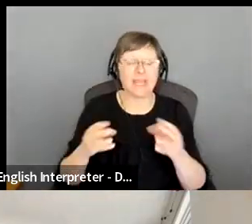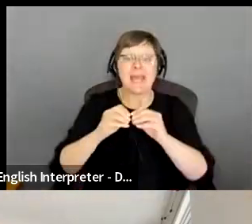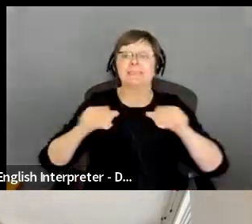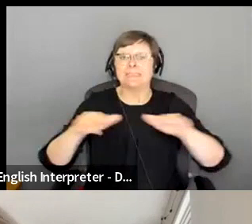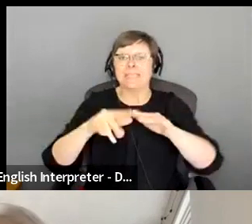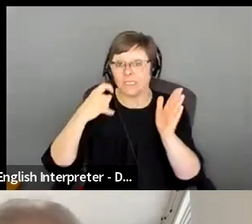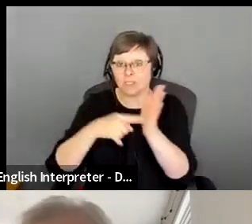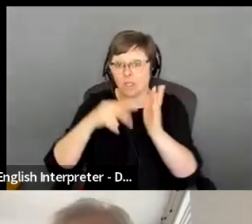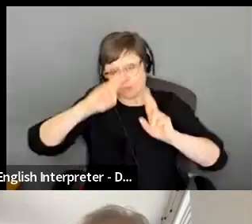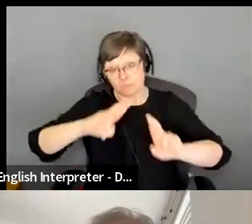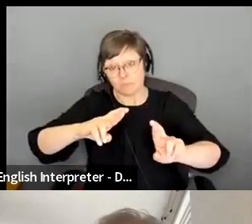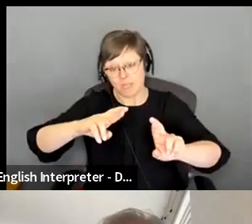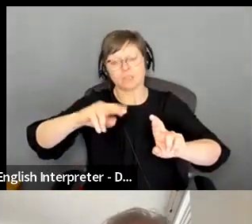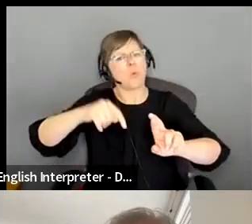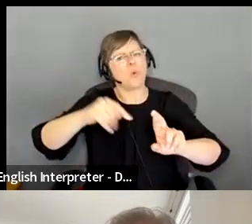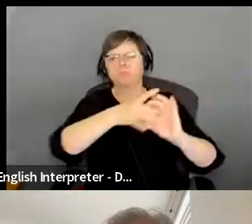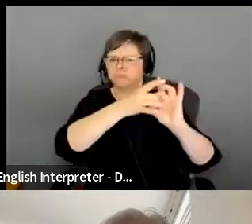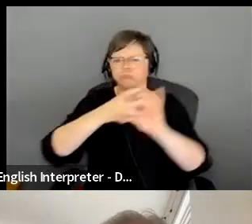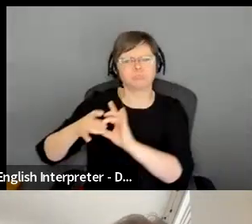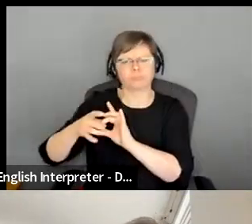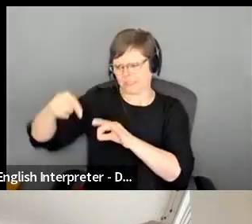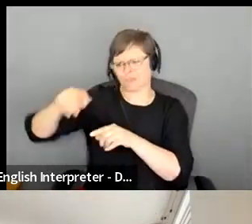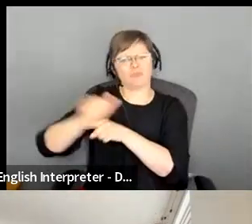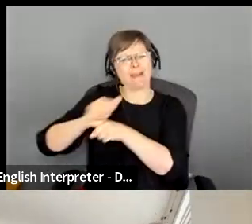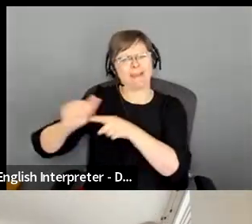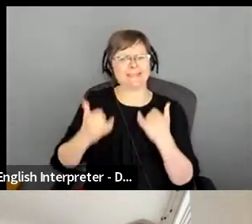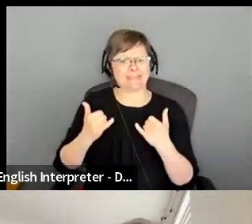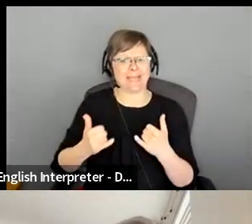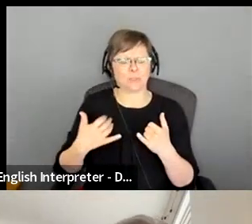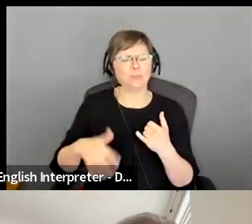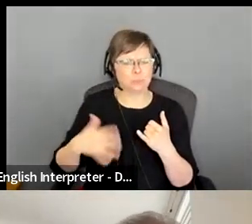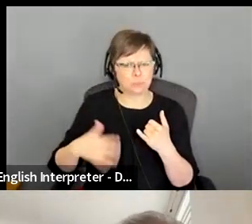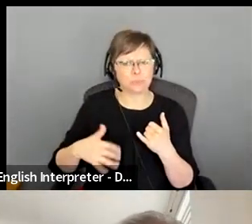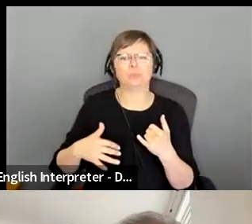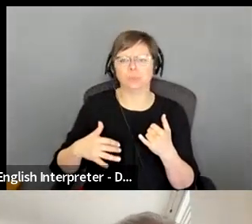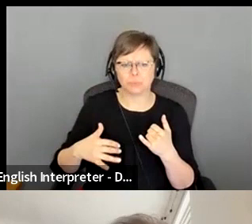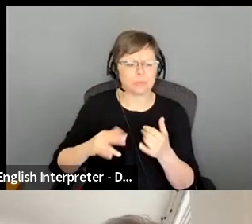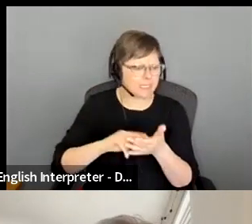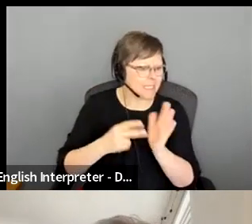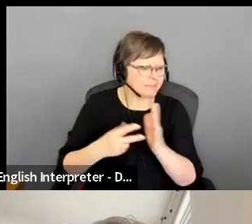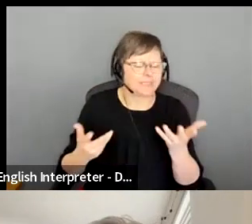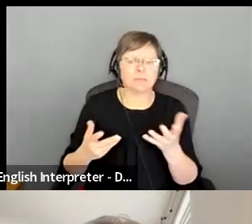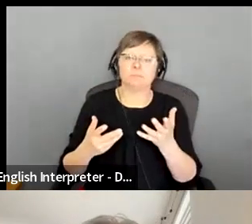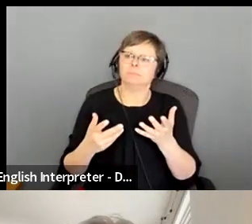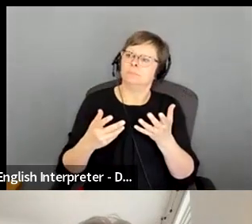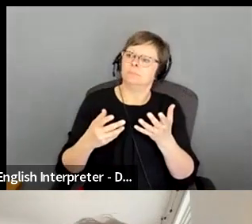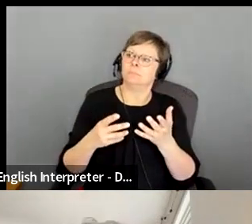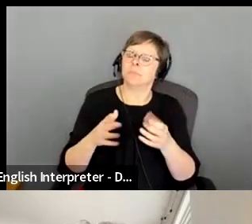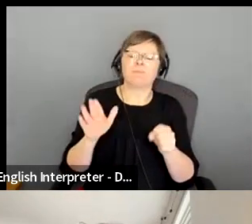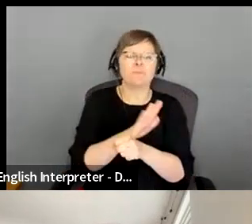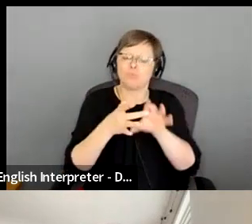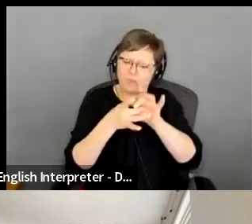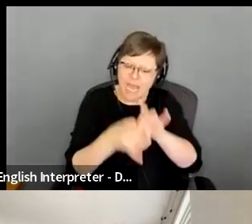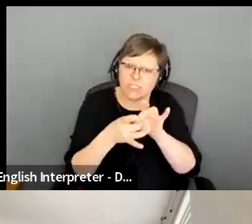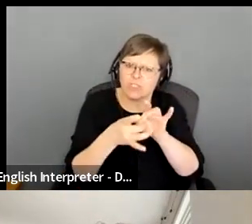acknowledgement is very connected to the training that we are doing today. It really is about being in relationship, examining